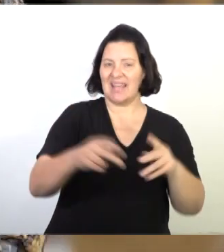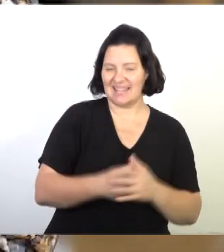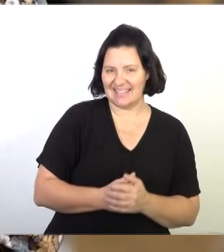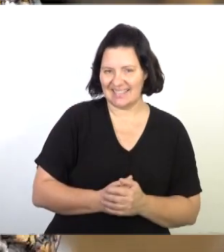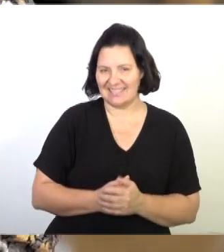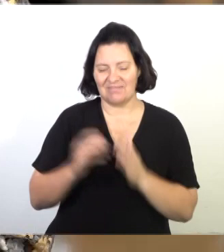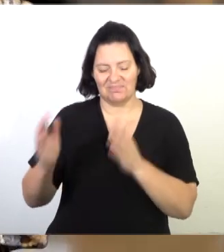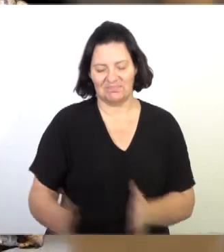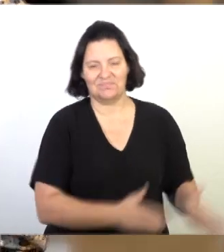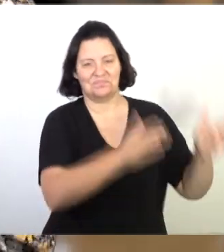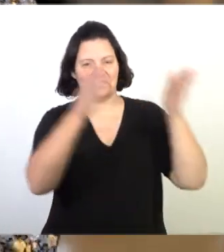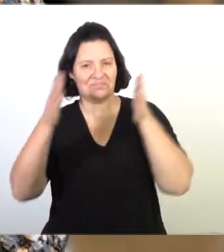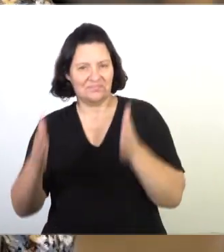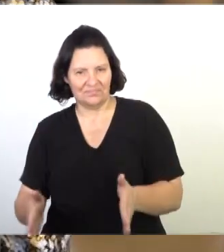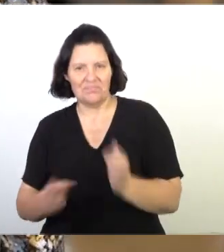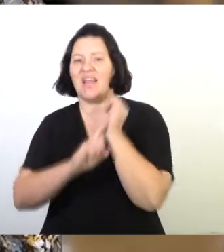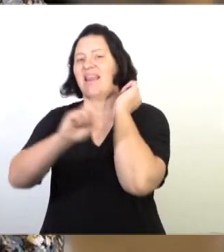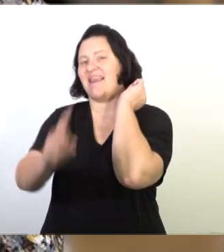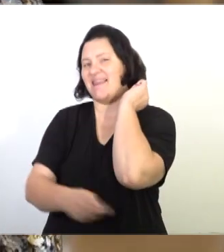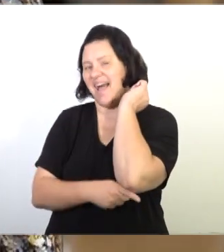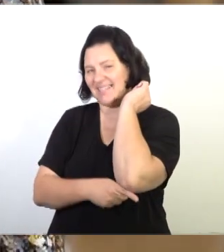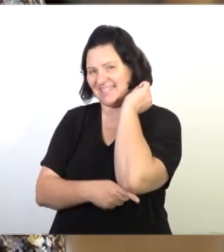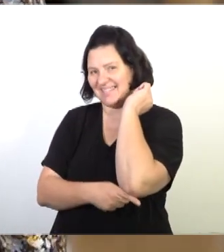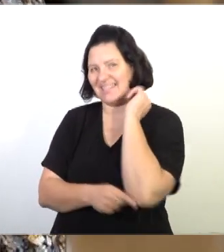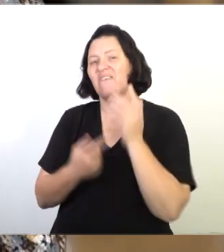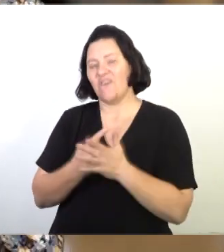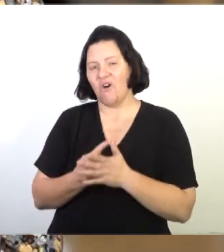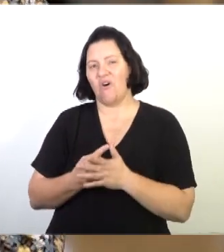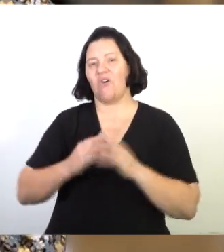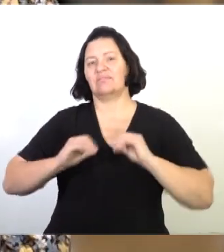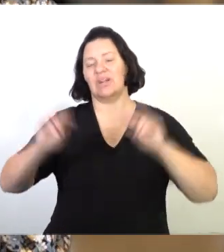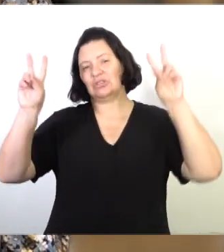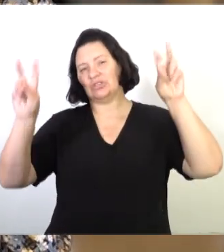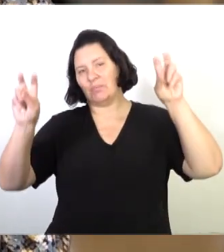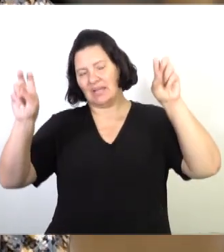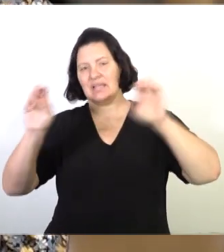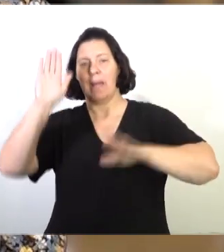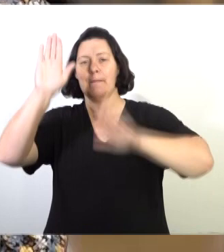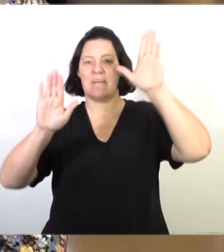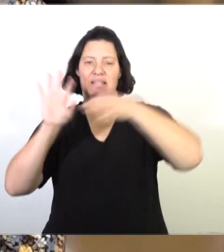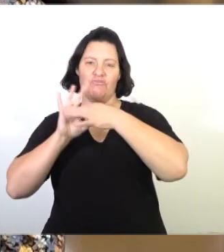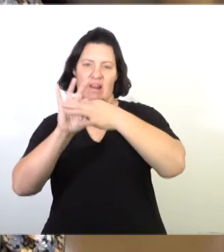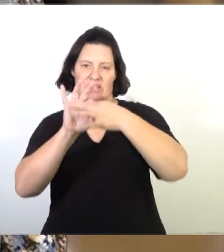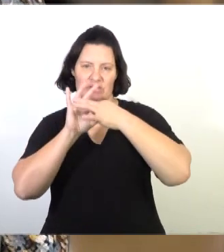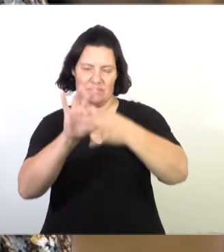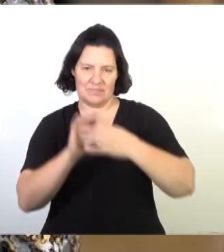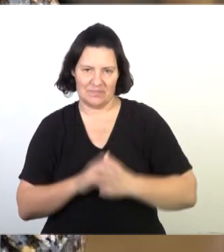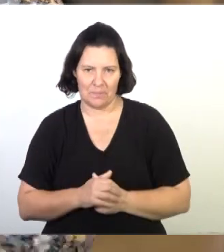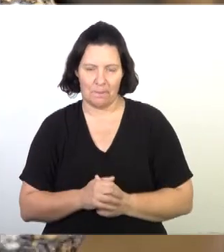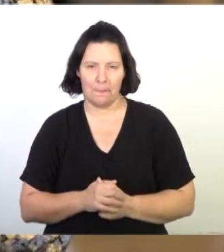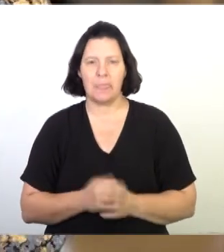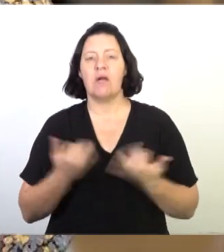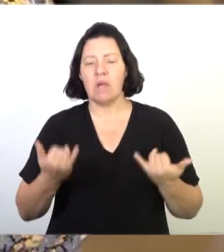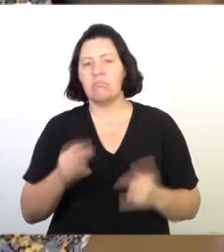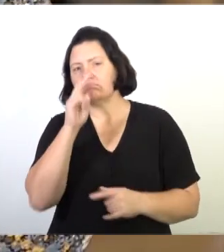Okay, guys, let's move on. We are on the last section of our topic, patterns and relationship. And